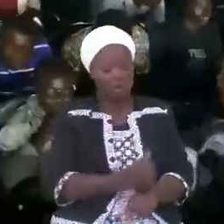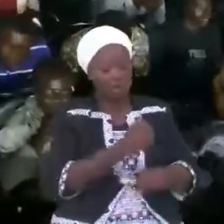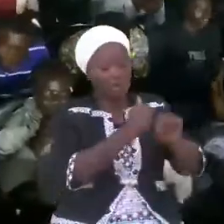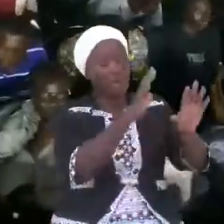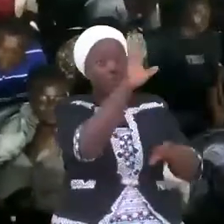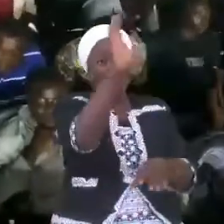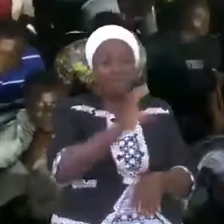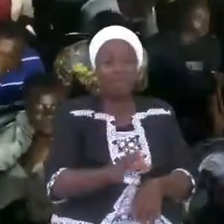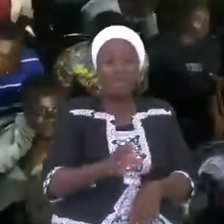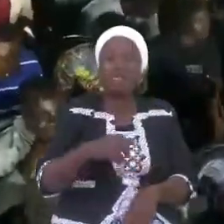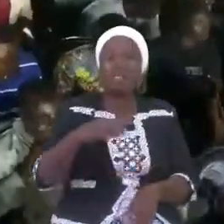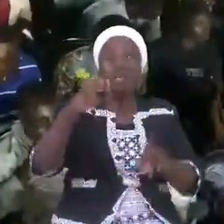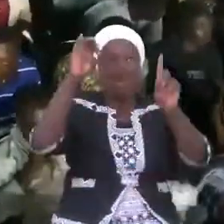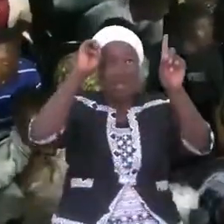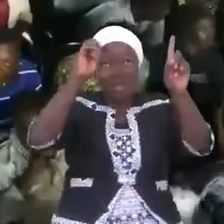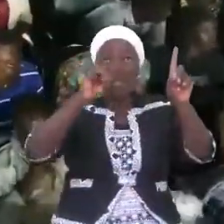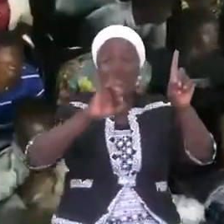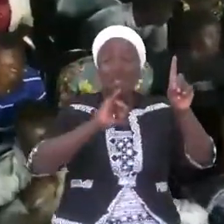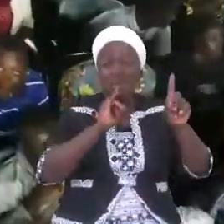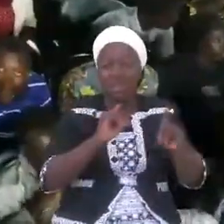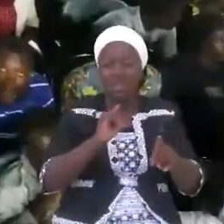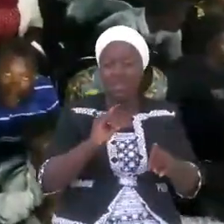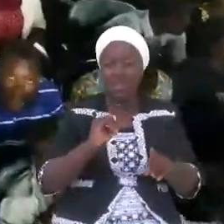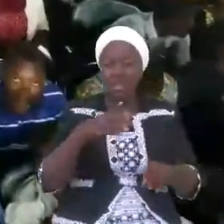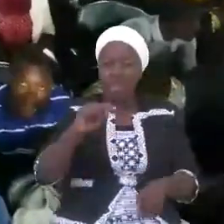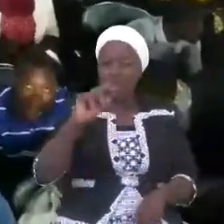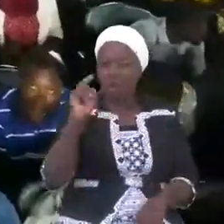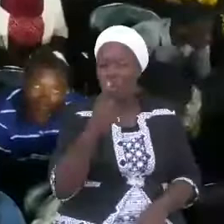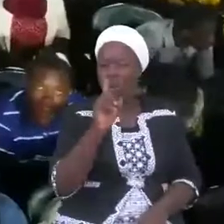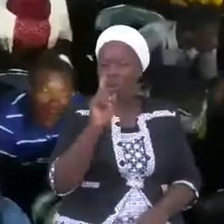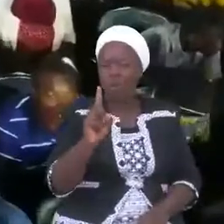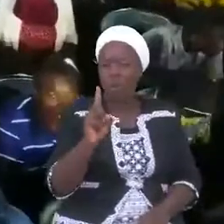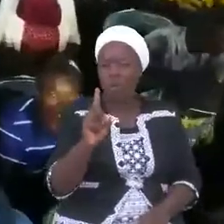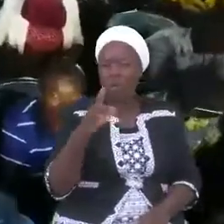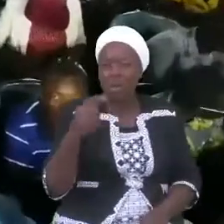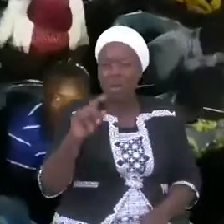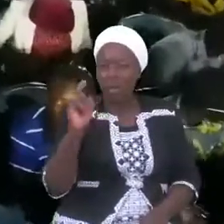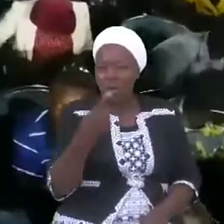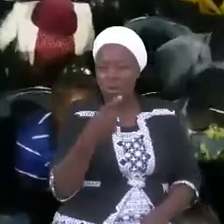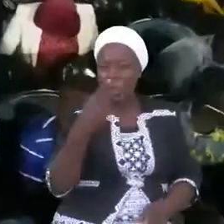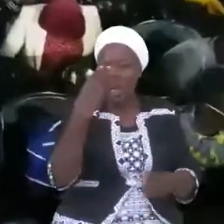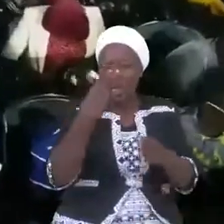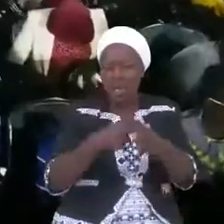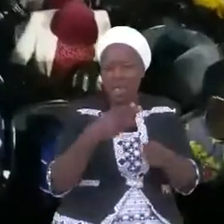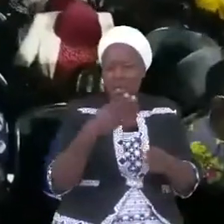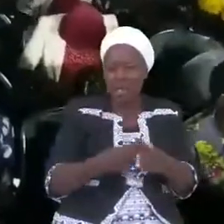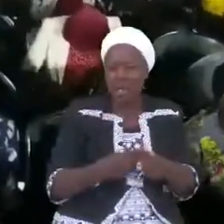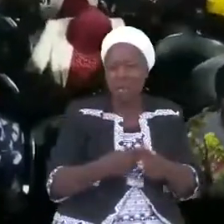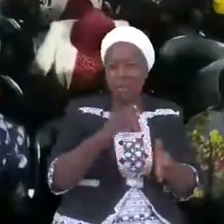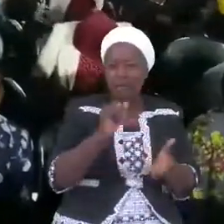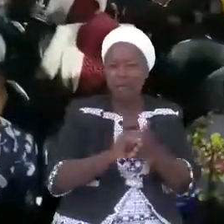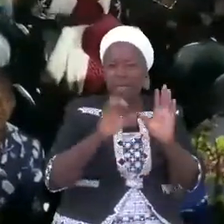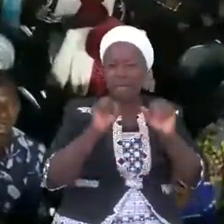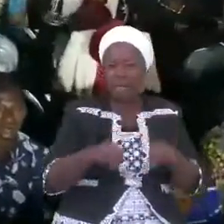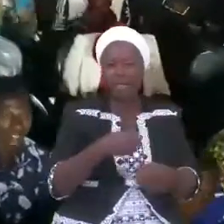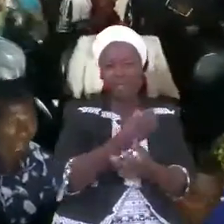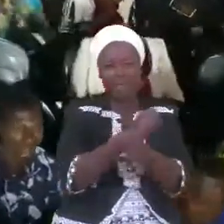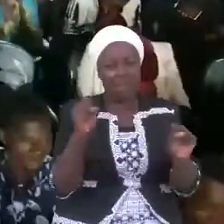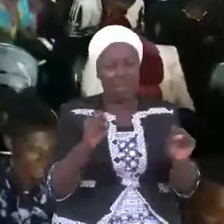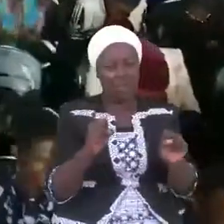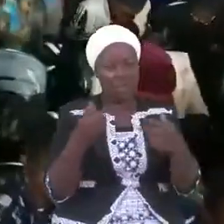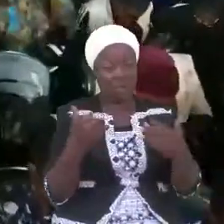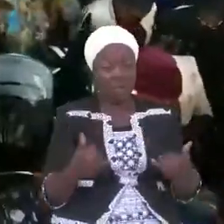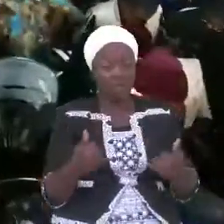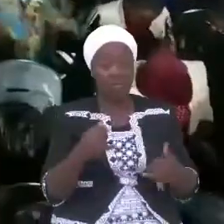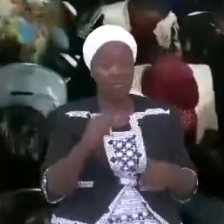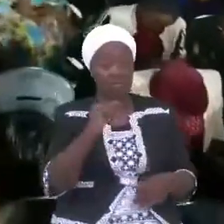Calvary, he is the only one, the only name that can save. Heads bowed